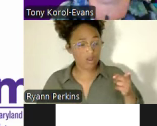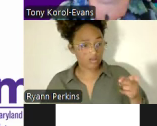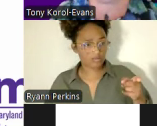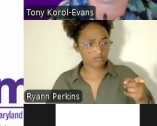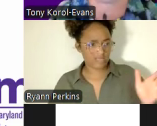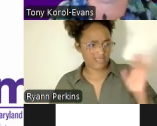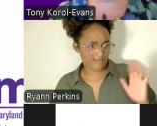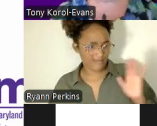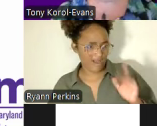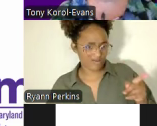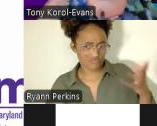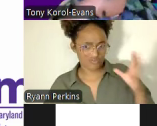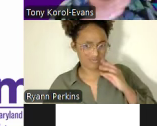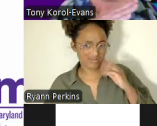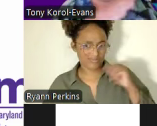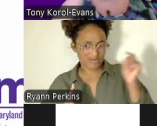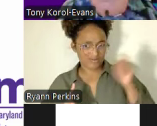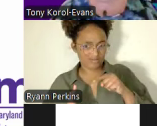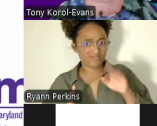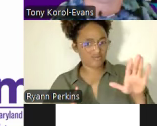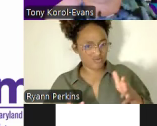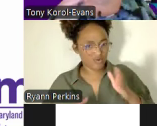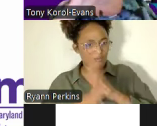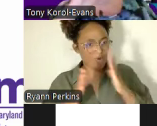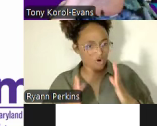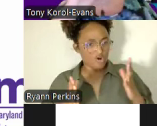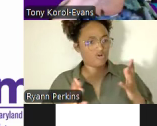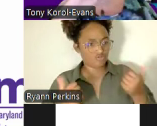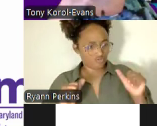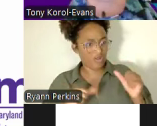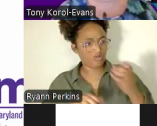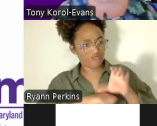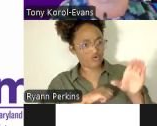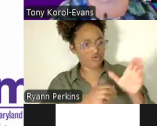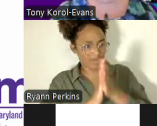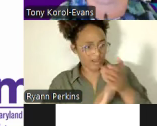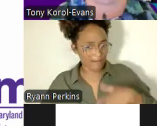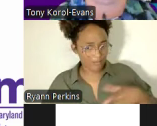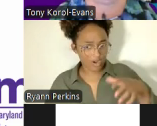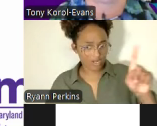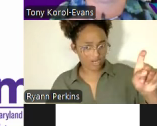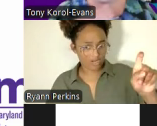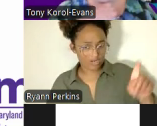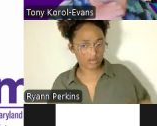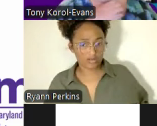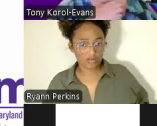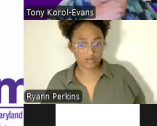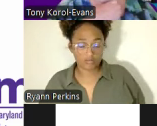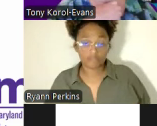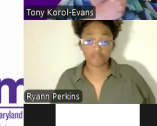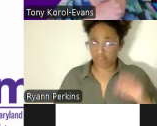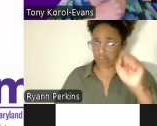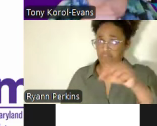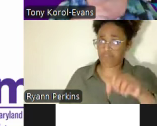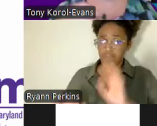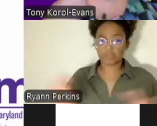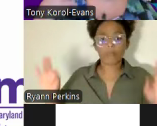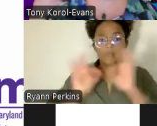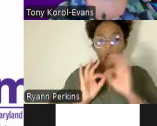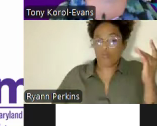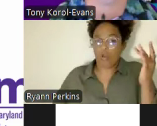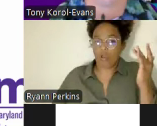pregnant? That is not just right now, because right now they might be seeing you because their